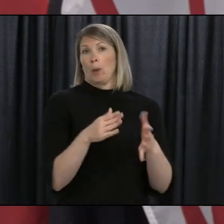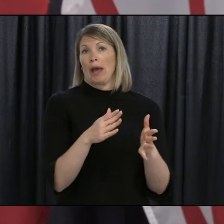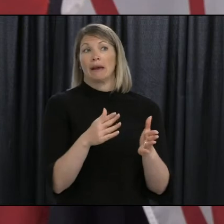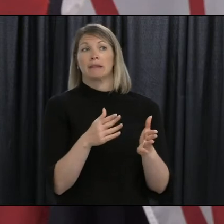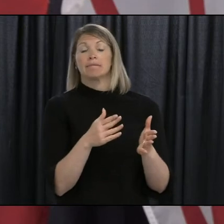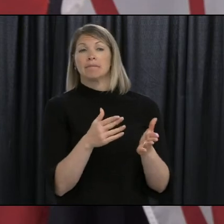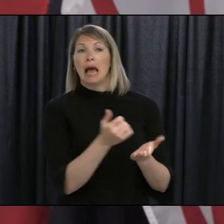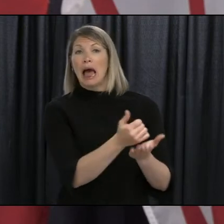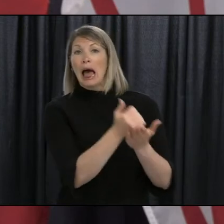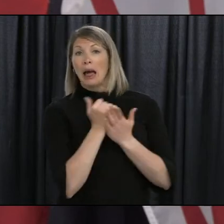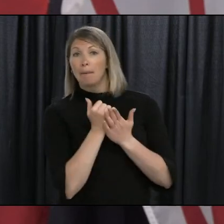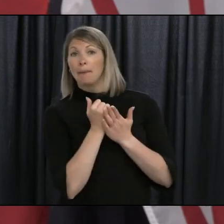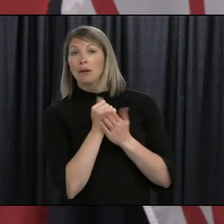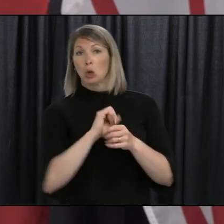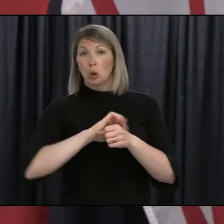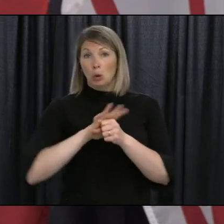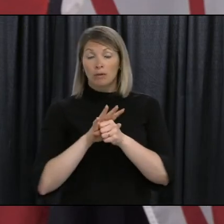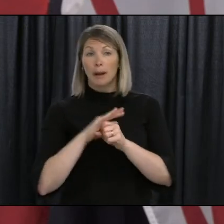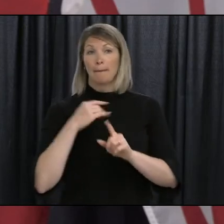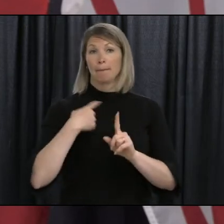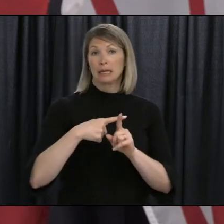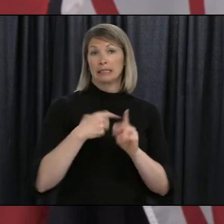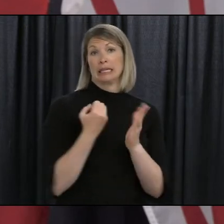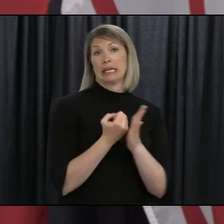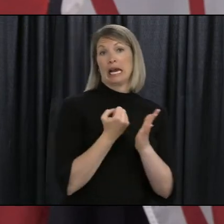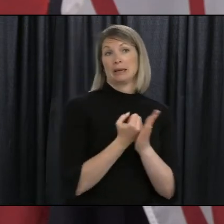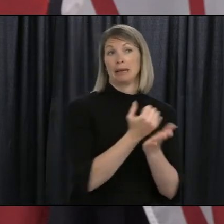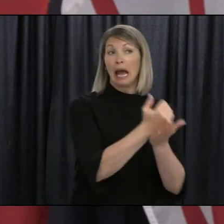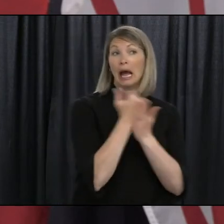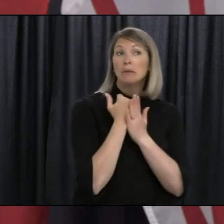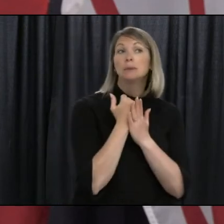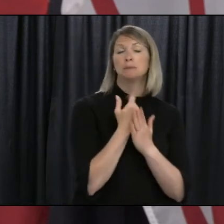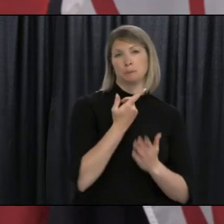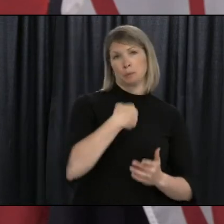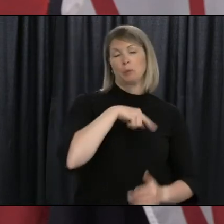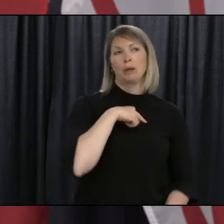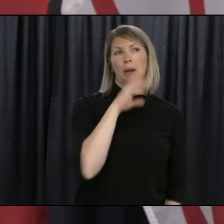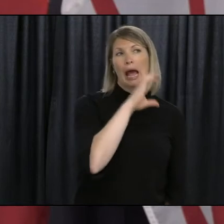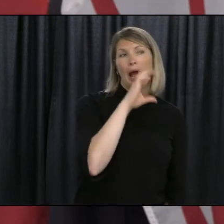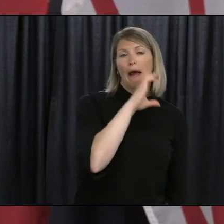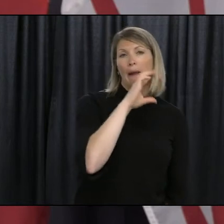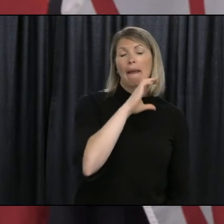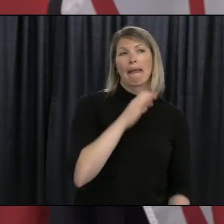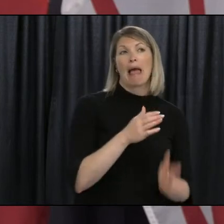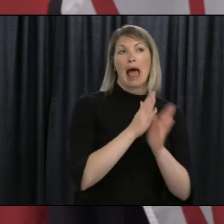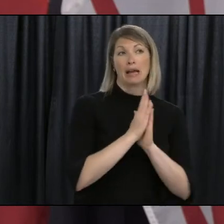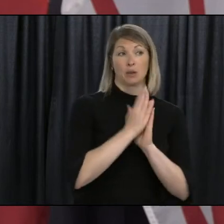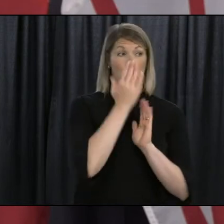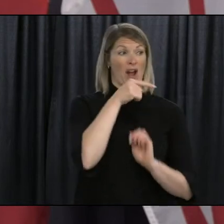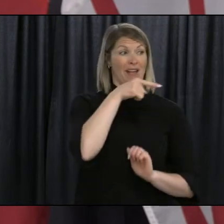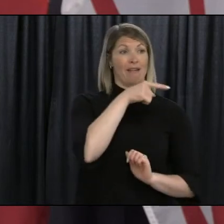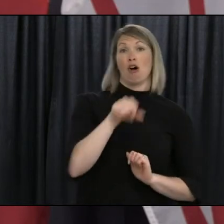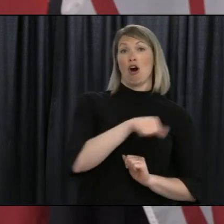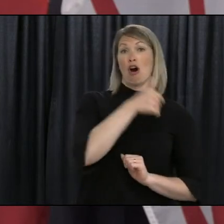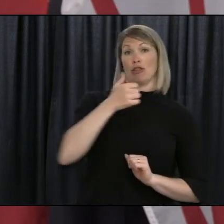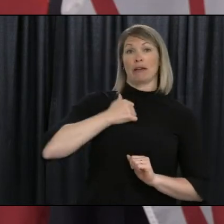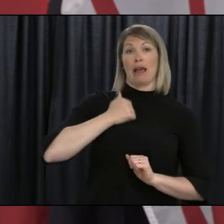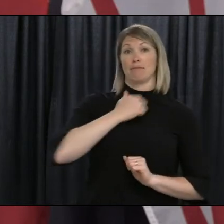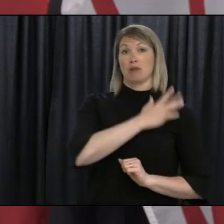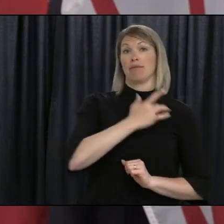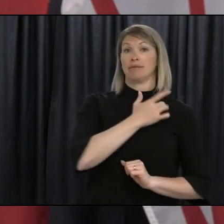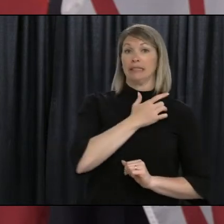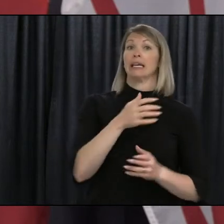provinces, especially as provinces deal with COVID. We will be looking for our fair share